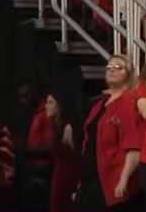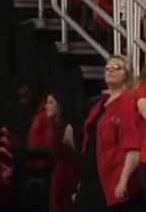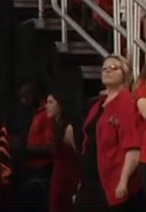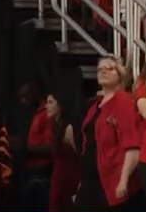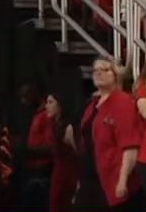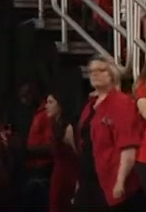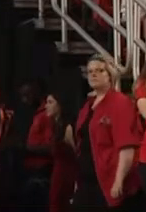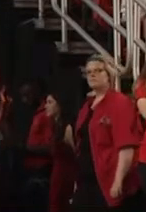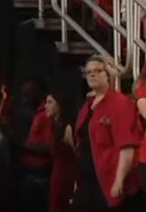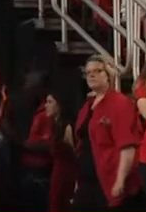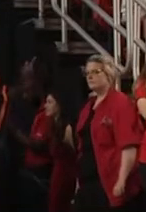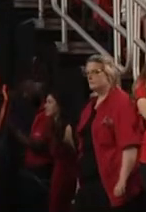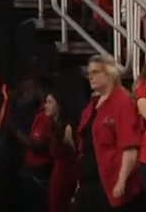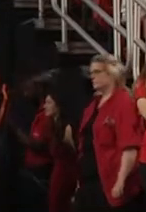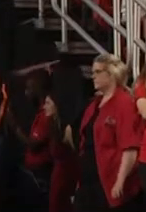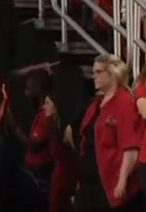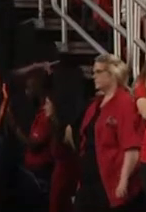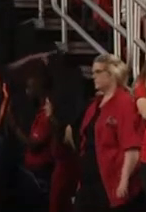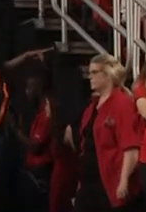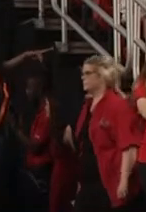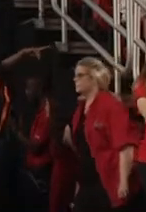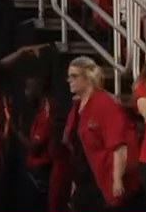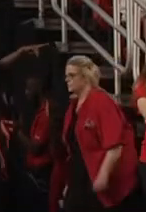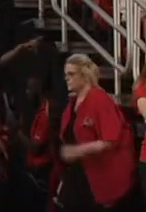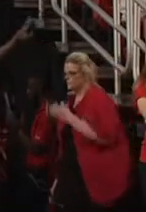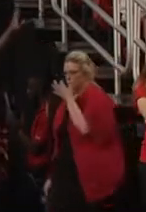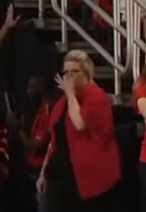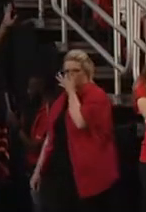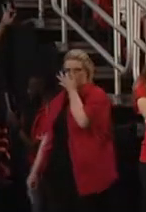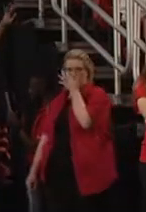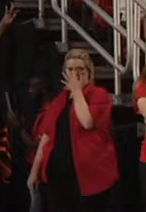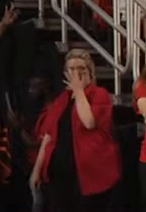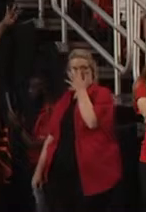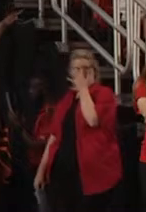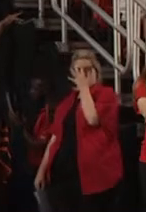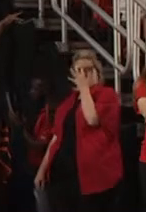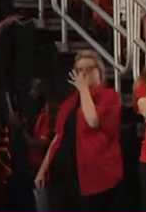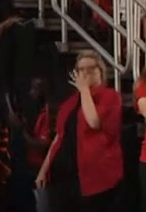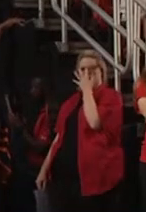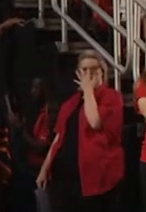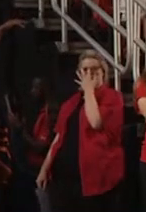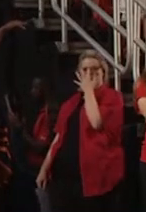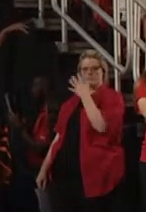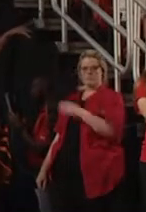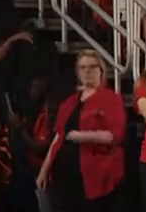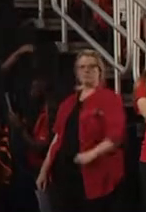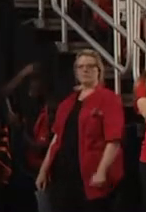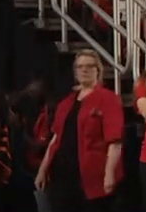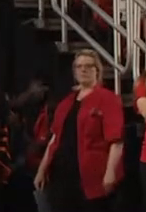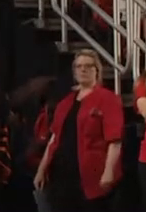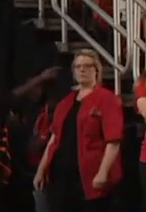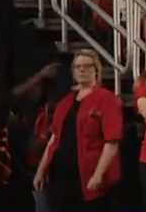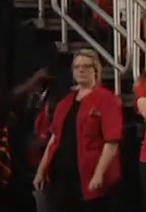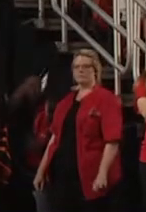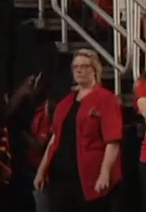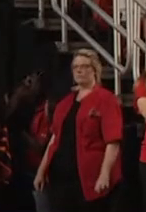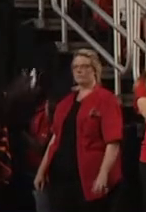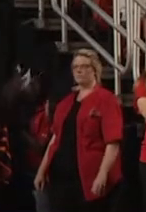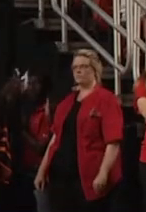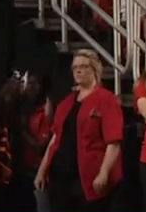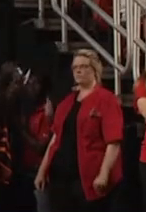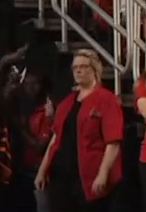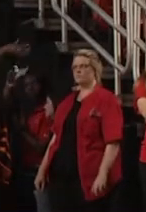Gray Library rose 8 stories above campus, housing one of the largest collections of learning materials in the